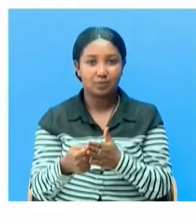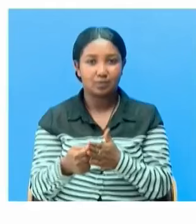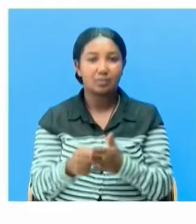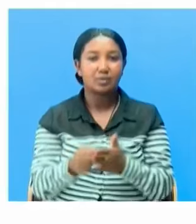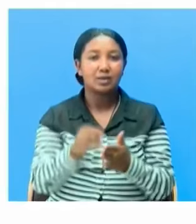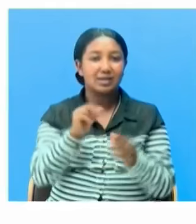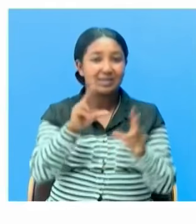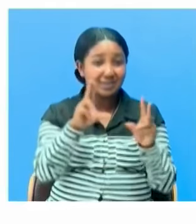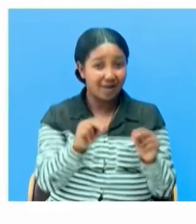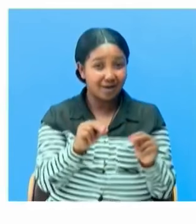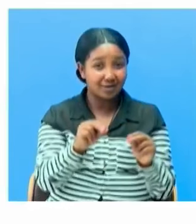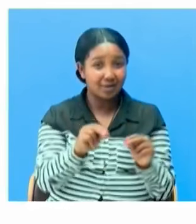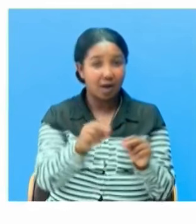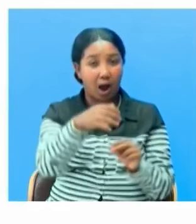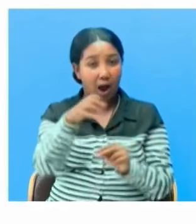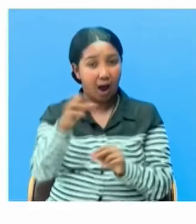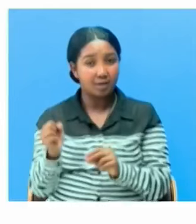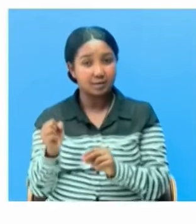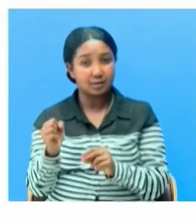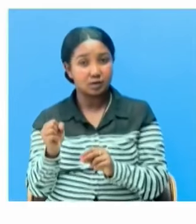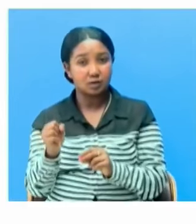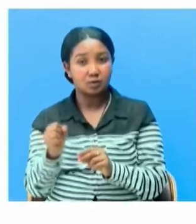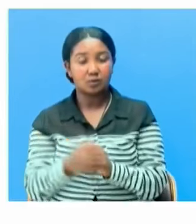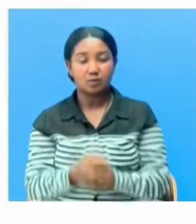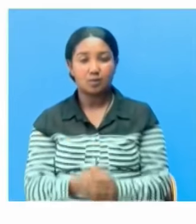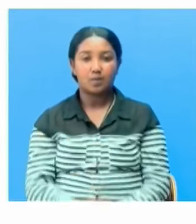not as